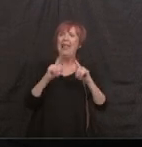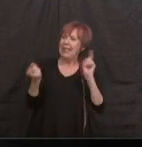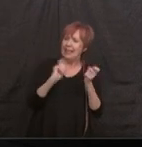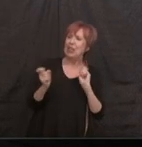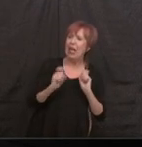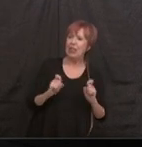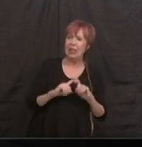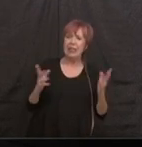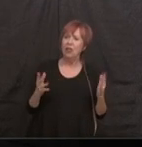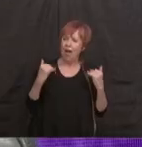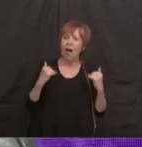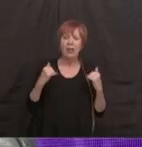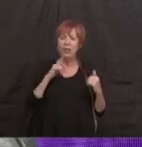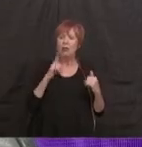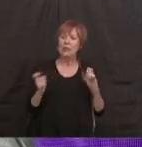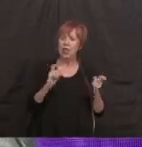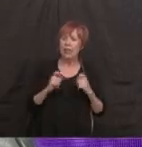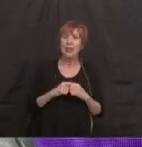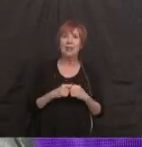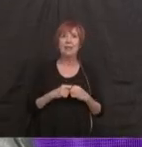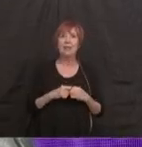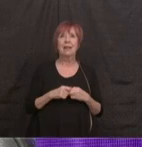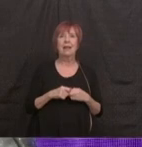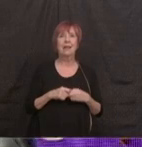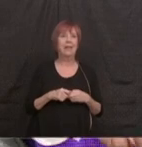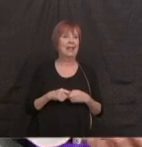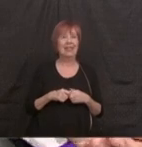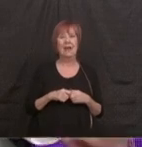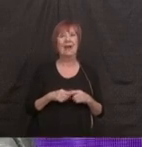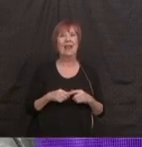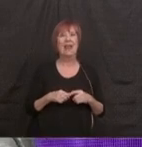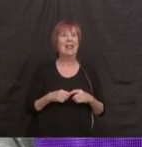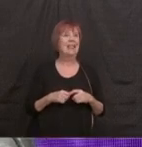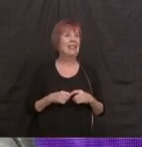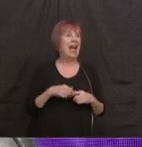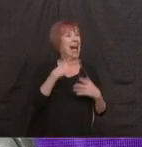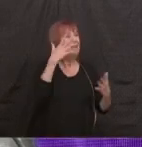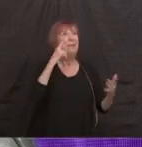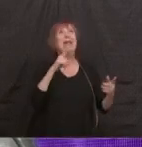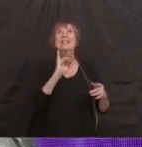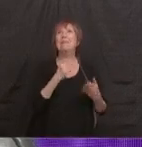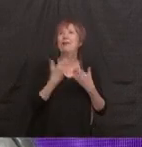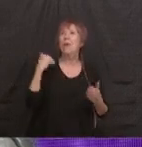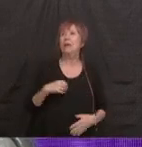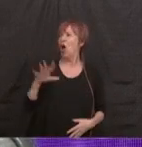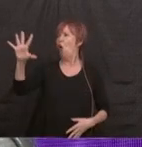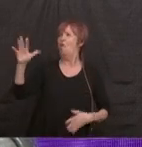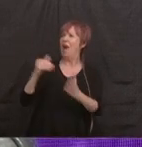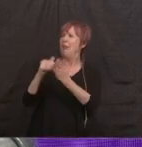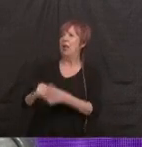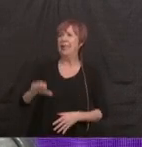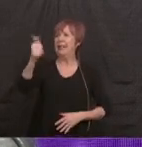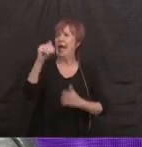think about that. Like, you know, X is getting 10 million, this one's getting 5 million. You're gonna get 5% of your usual salary, but you're lucky to be